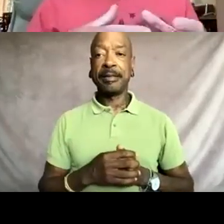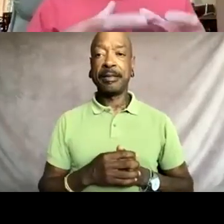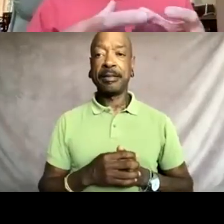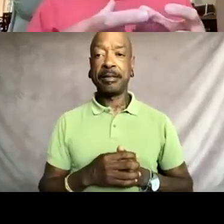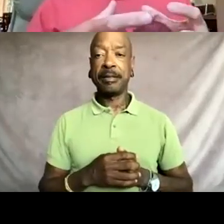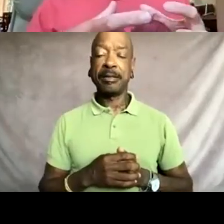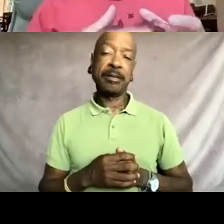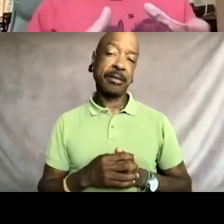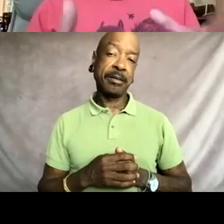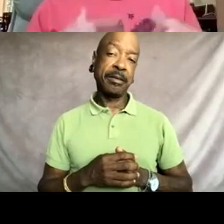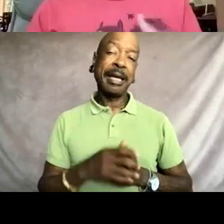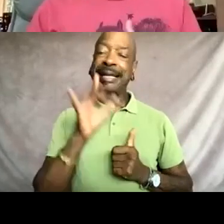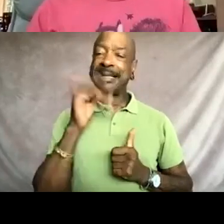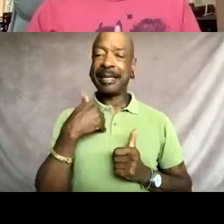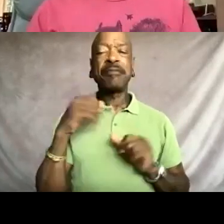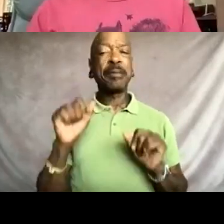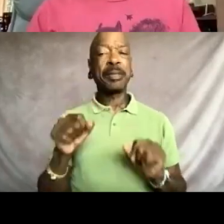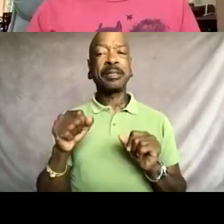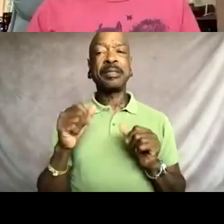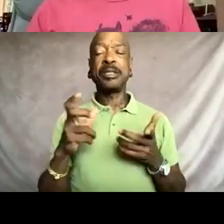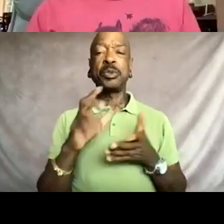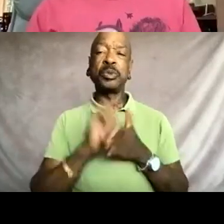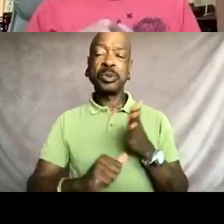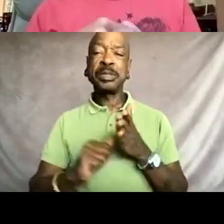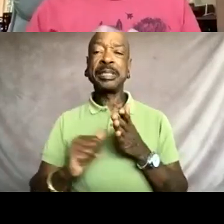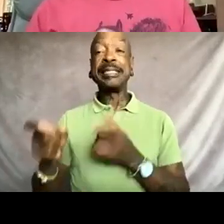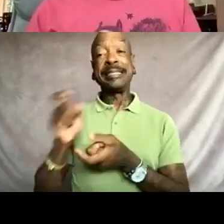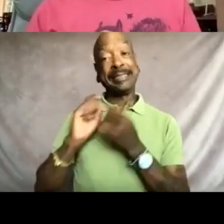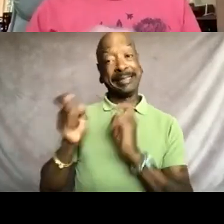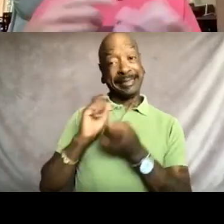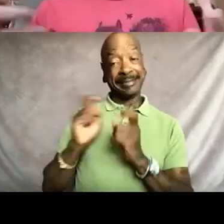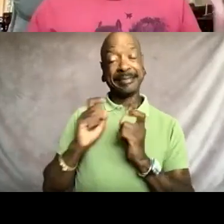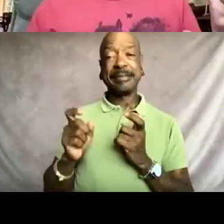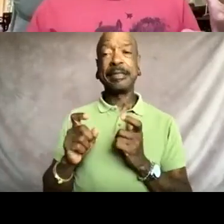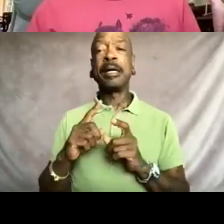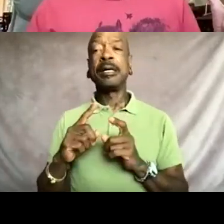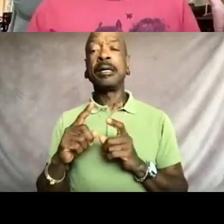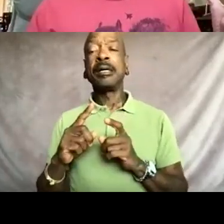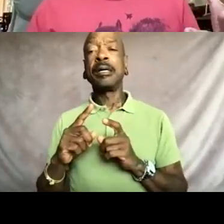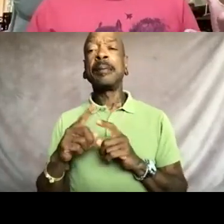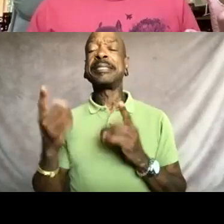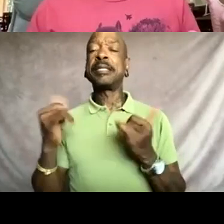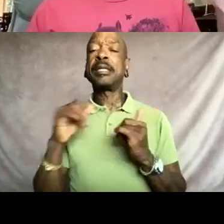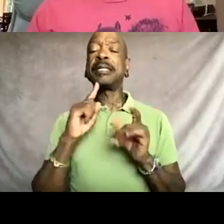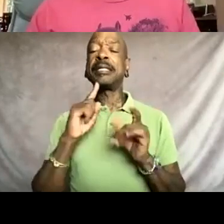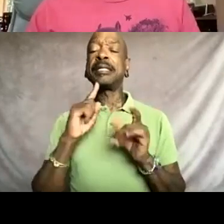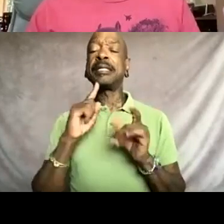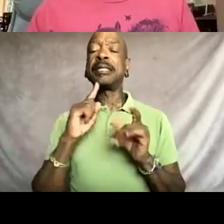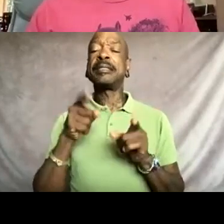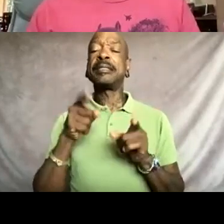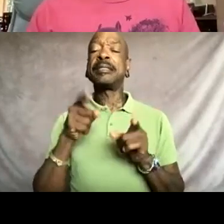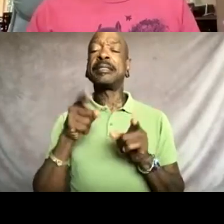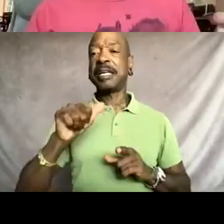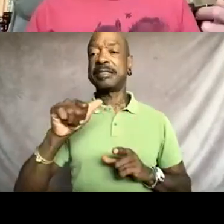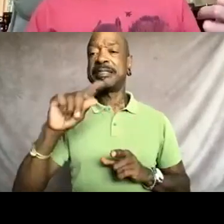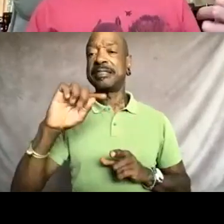doesn't have the ability to take tax deductible donations, but it still has the main benefit of being not taxed on its